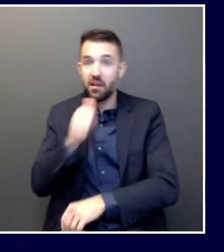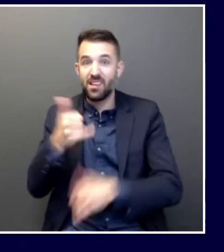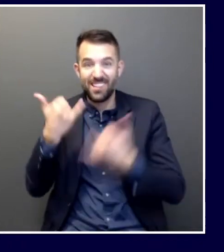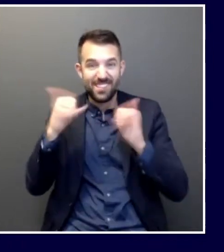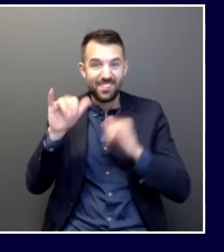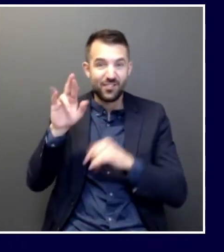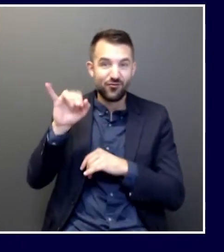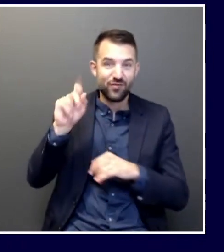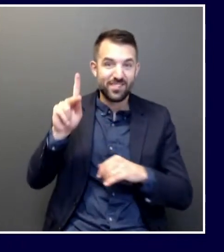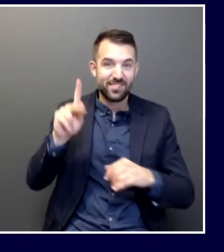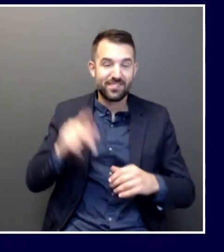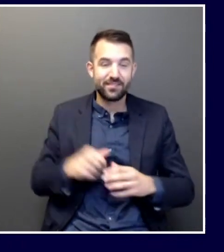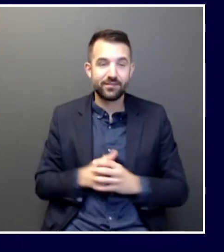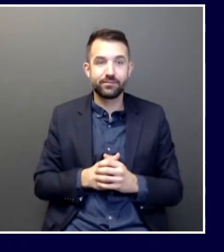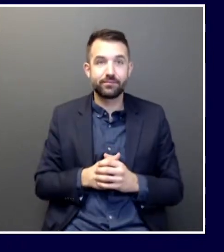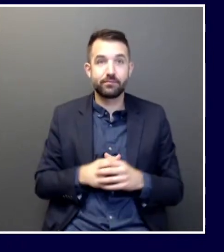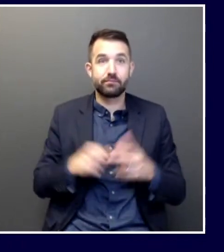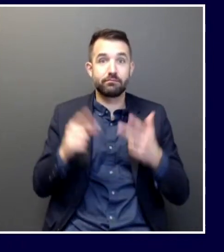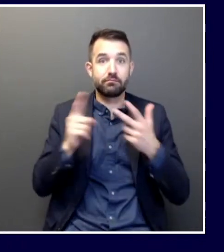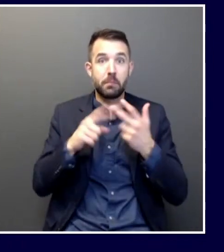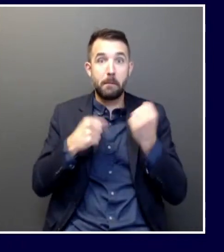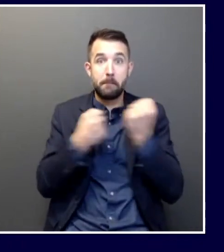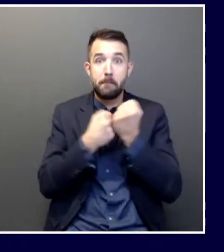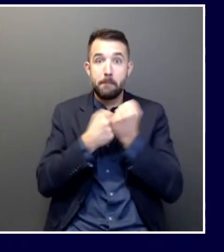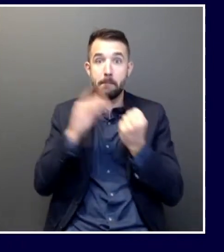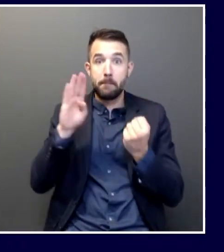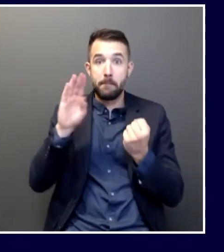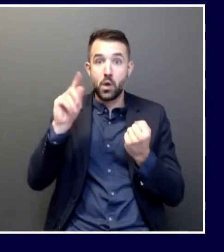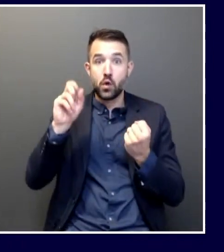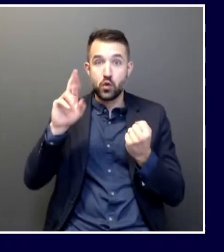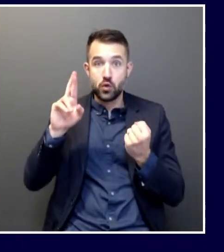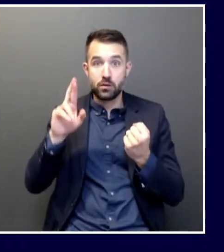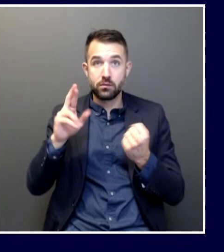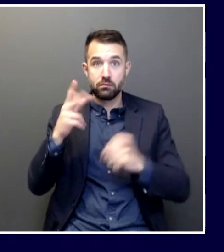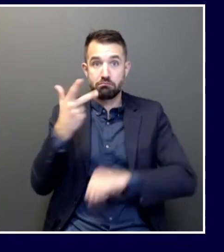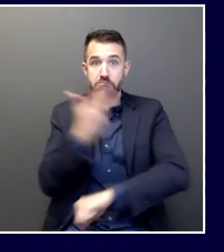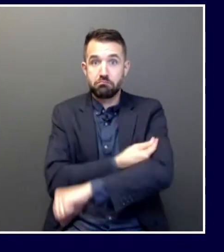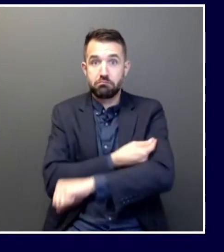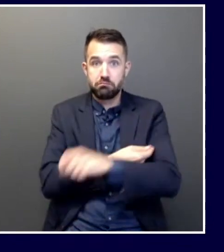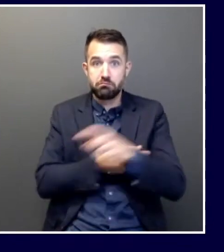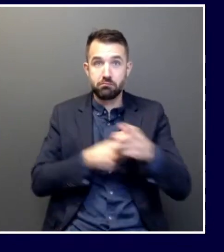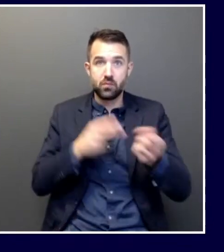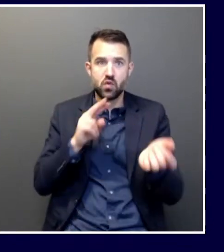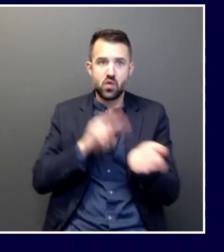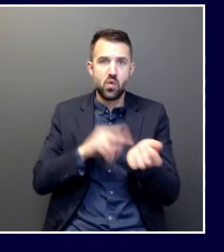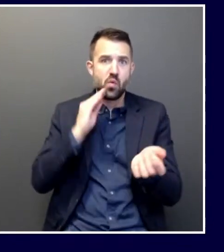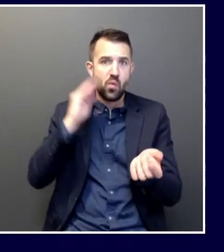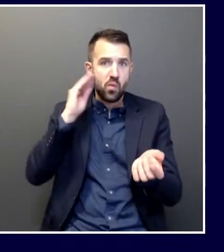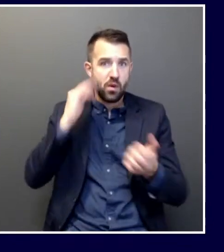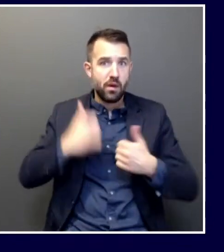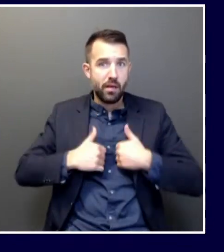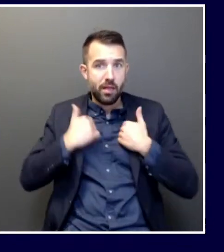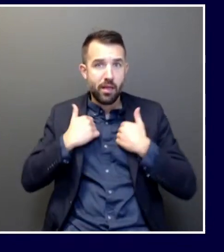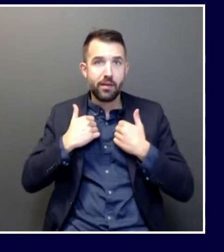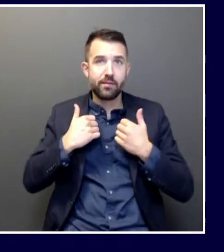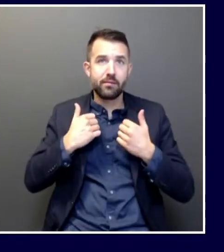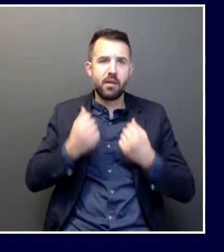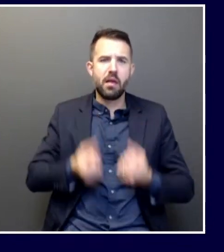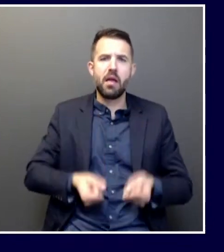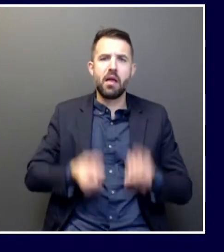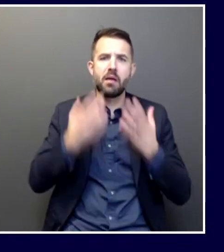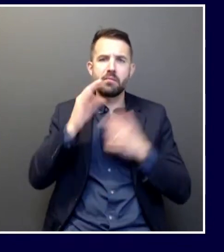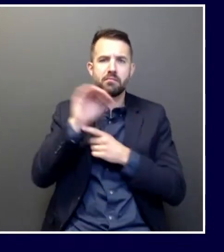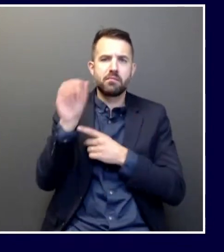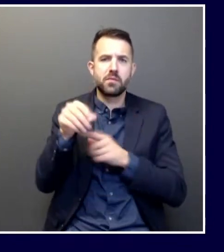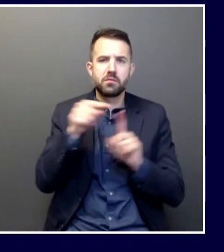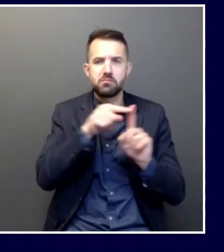you tracking booster shots for nursing home residents? Do you know what the uptake is? We are tracking it. I don't have those numbers